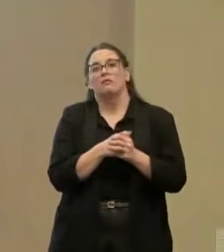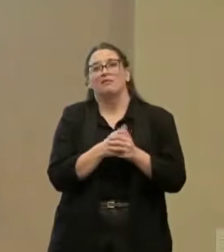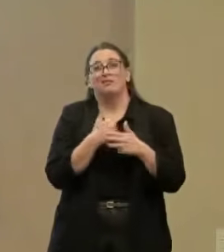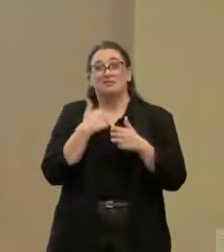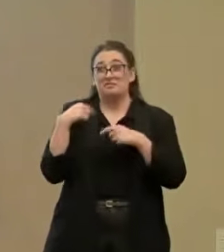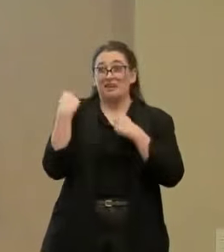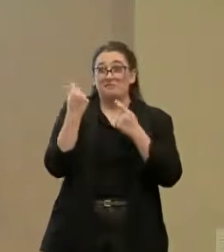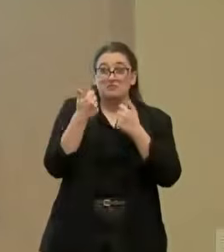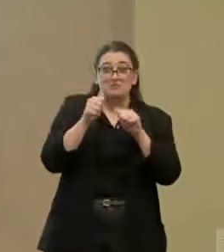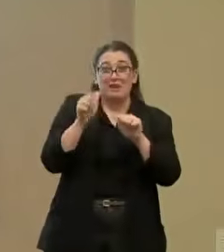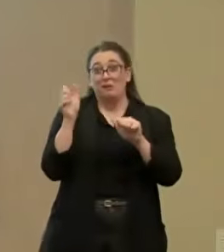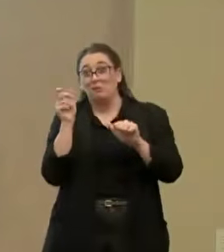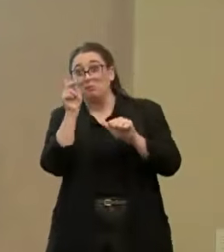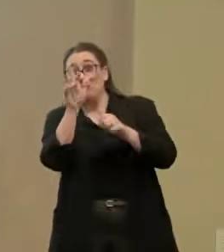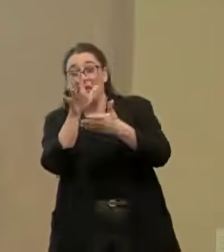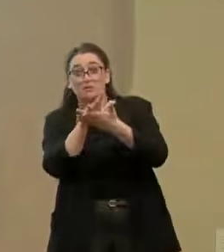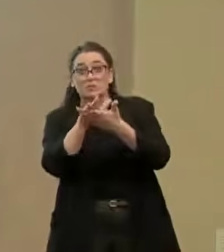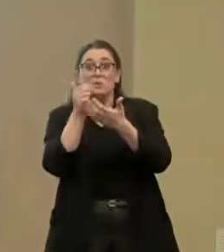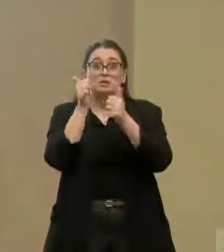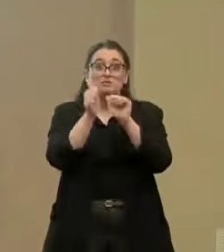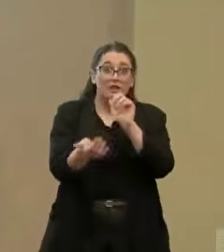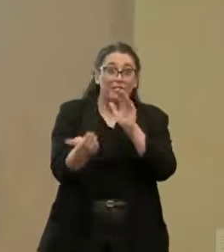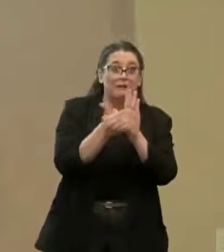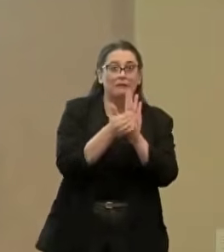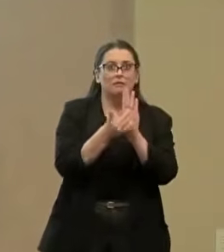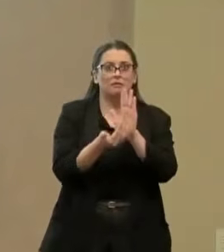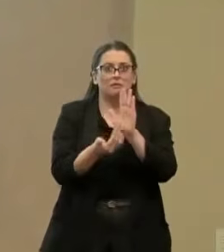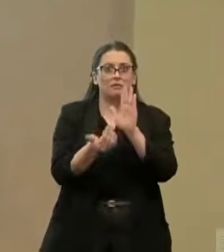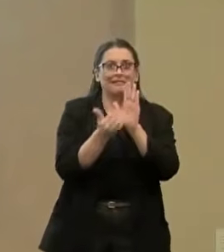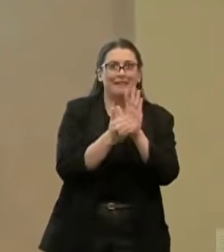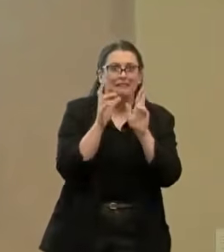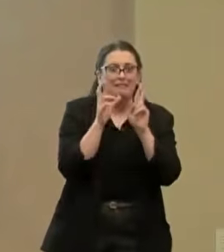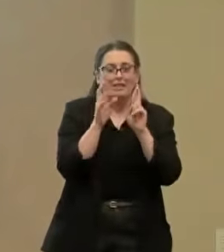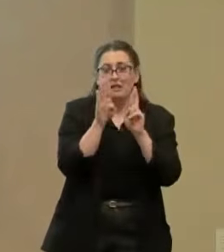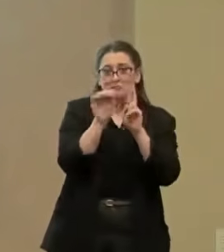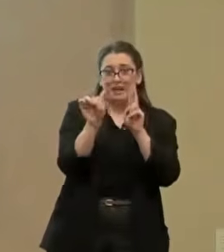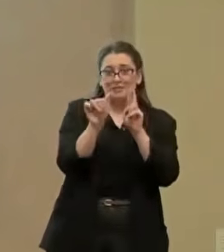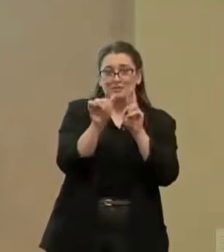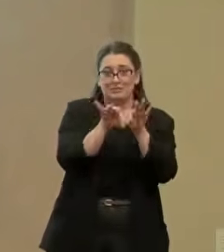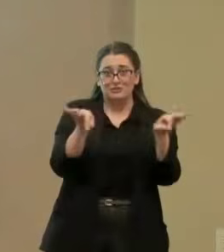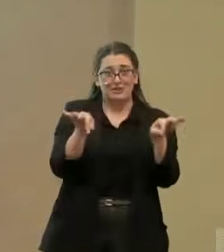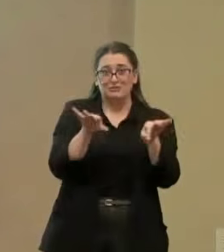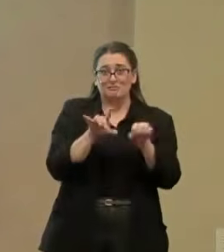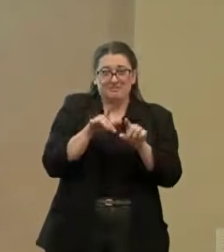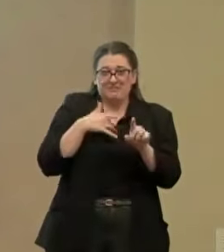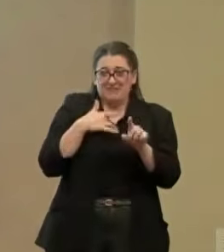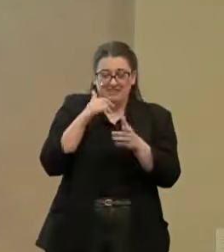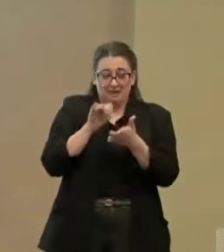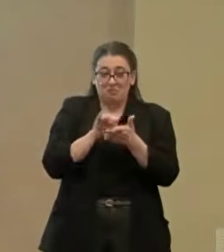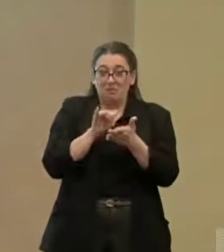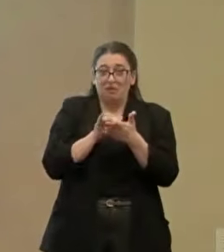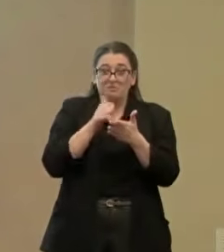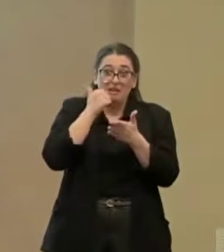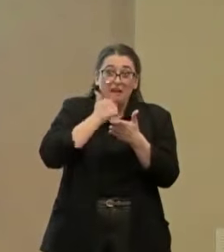trying to like go back to school and complete like just a bachelor's, but it feels impossible like showing up